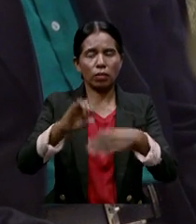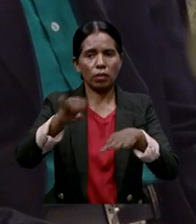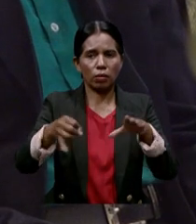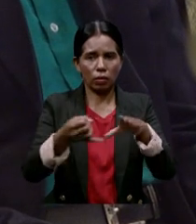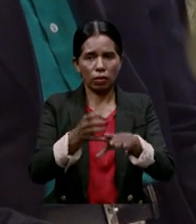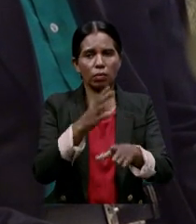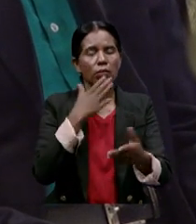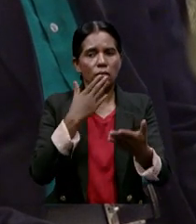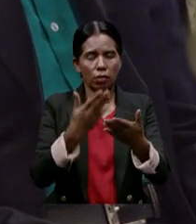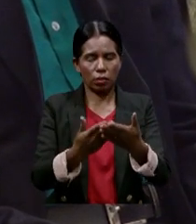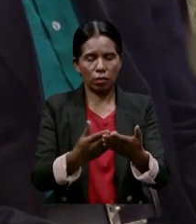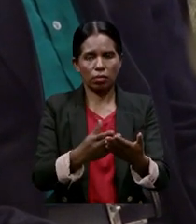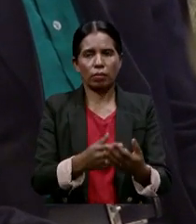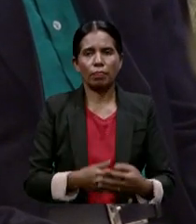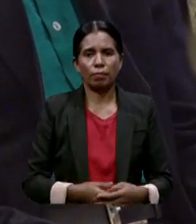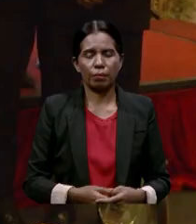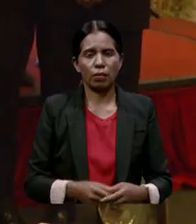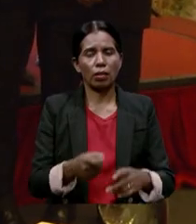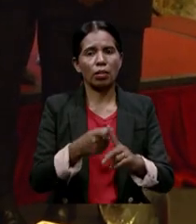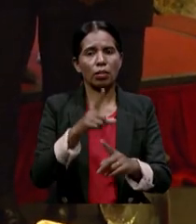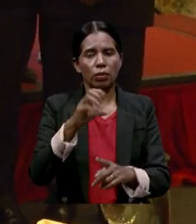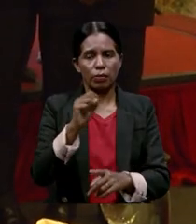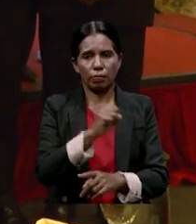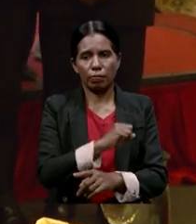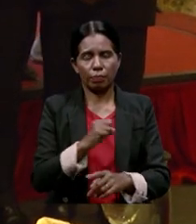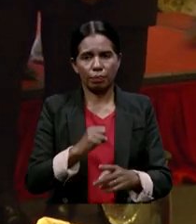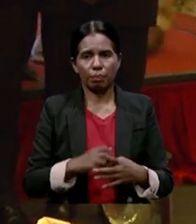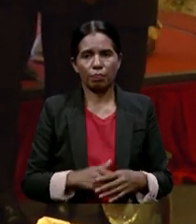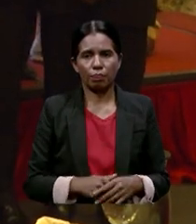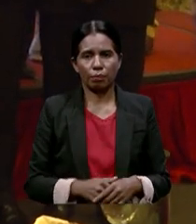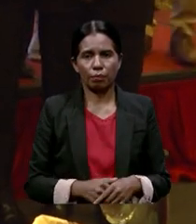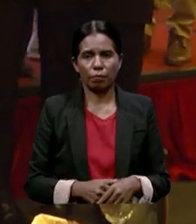saudável no autosuficiente. Luciano Amaral, Adair Tximenez, GMN.